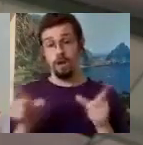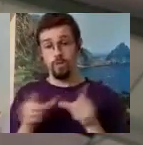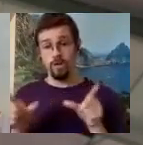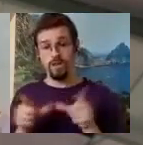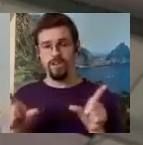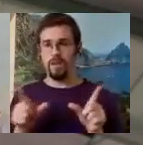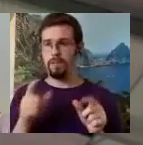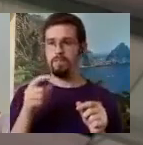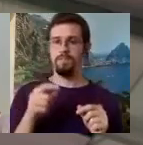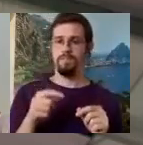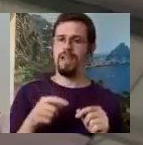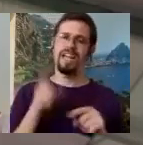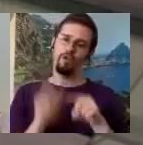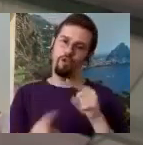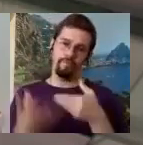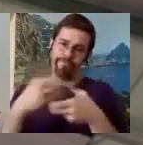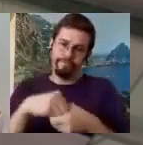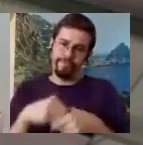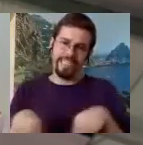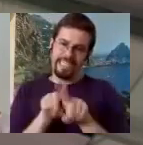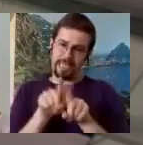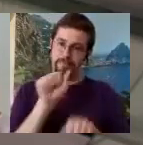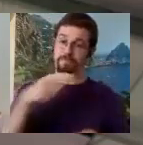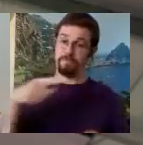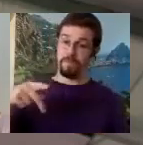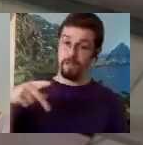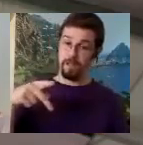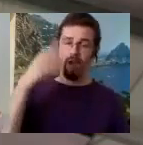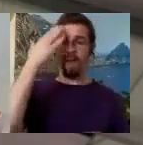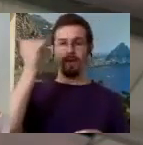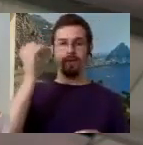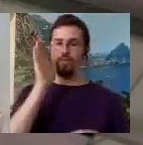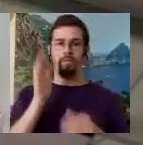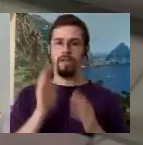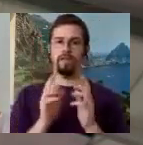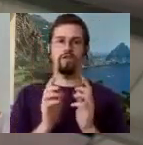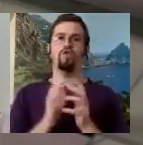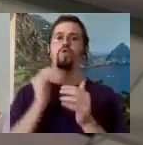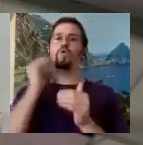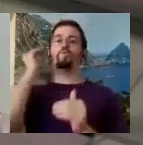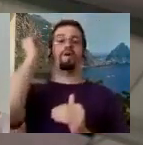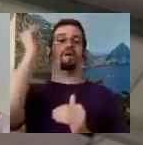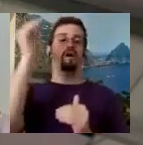unique subject. But I noticed today, for example, we